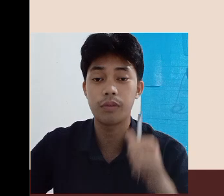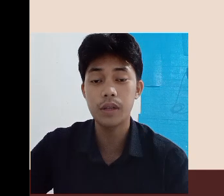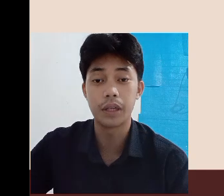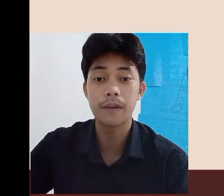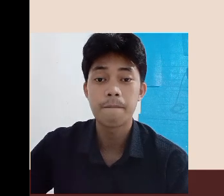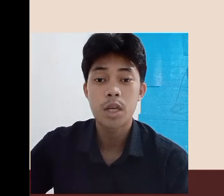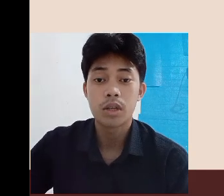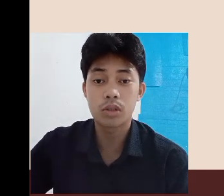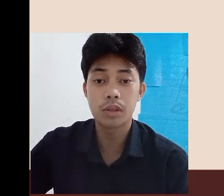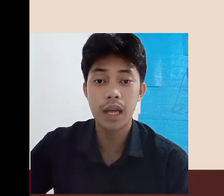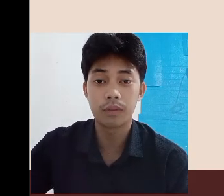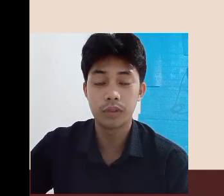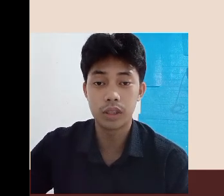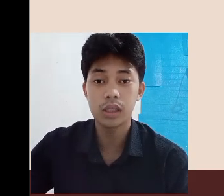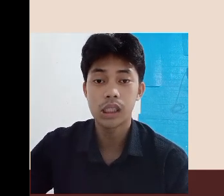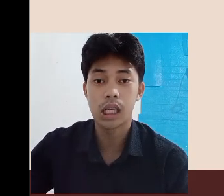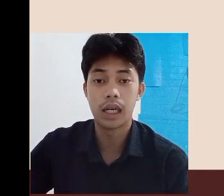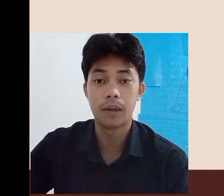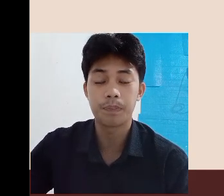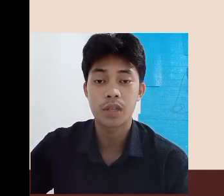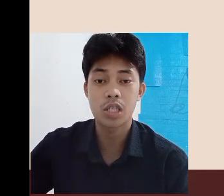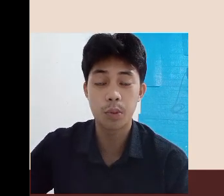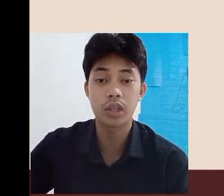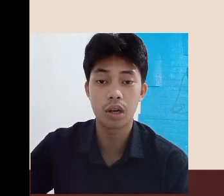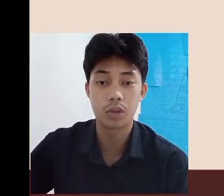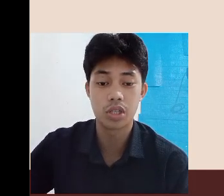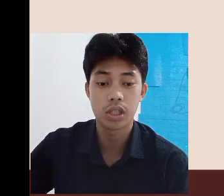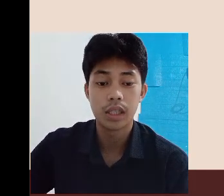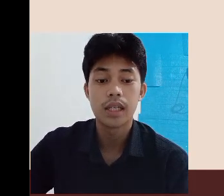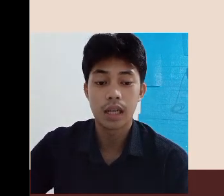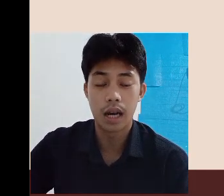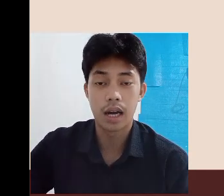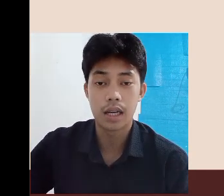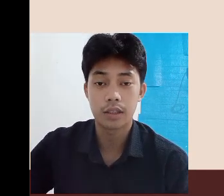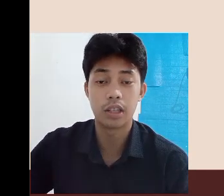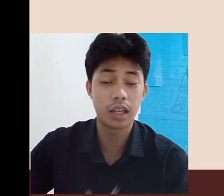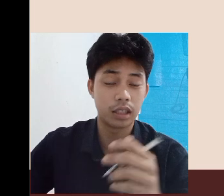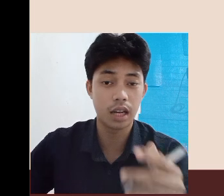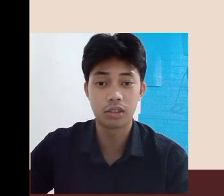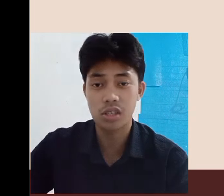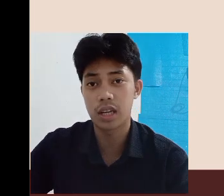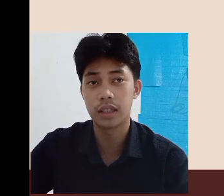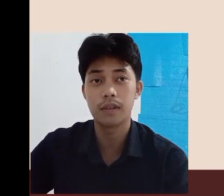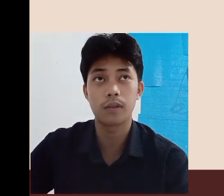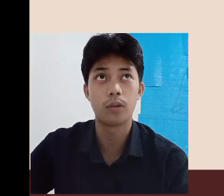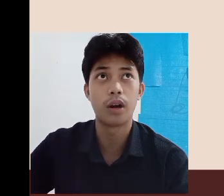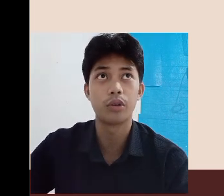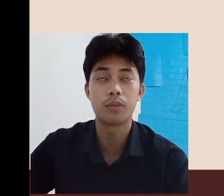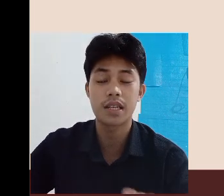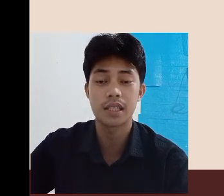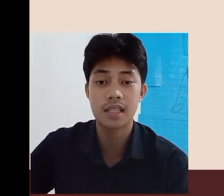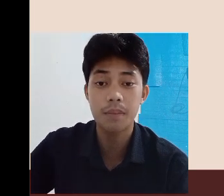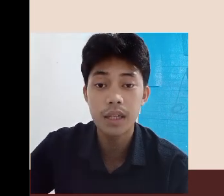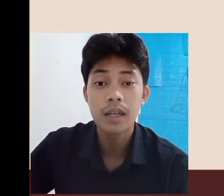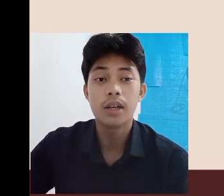difficulty of hearing to develop their spoken language. They can understand kung ano